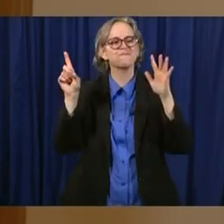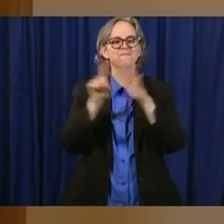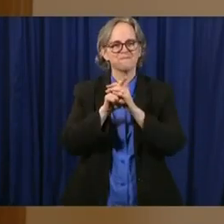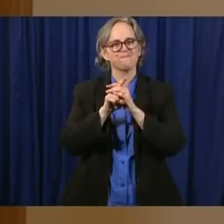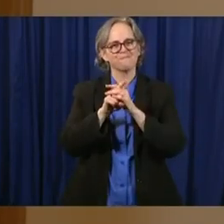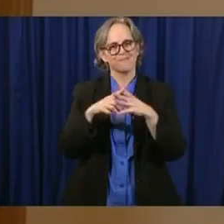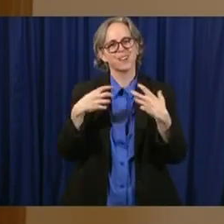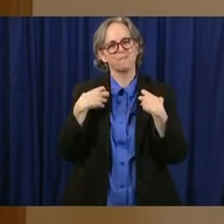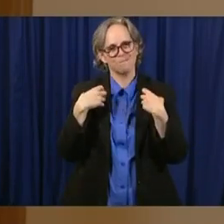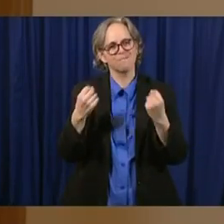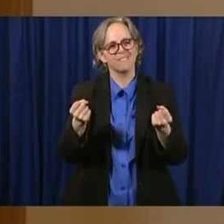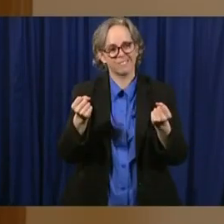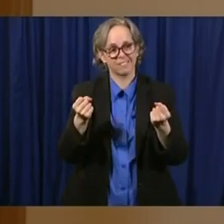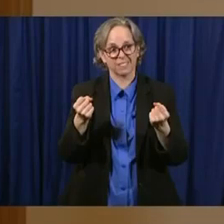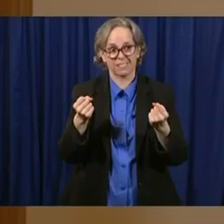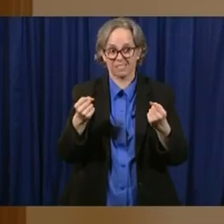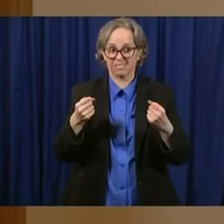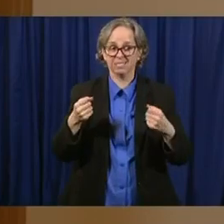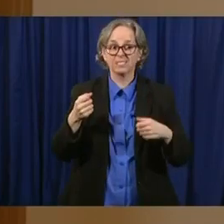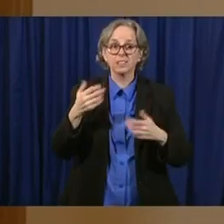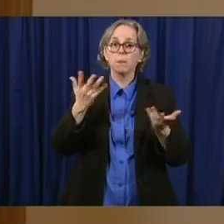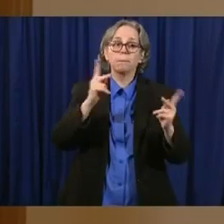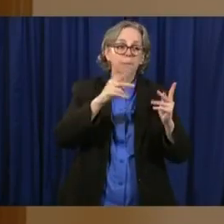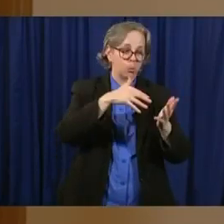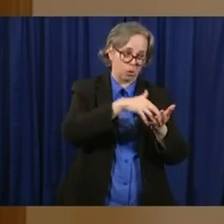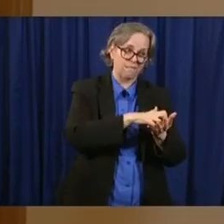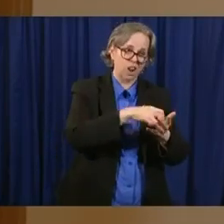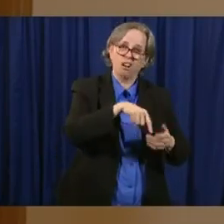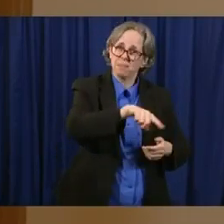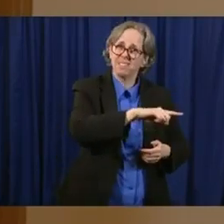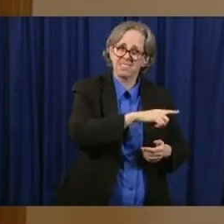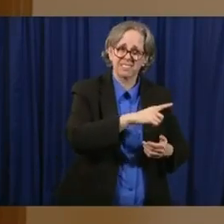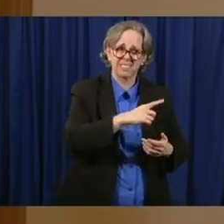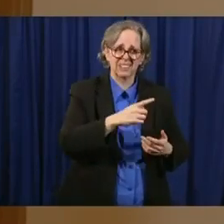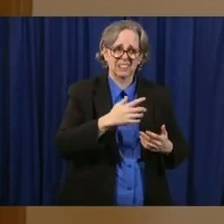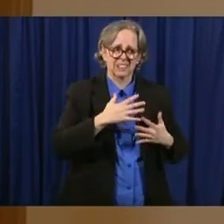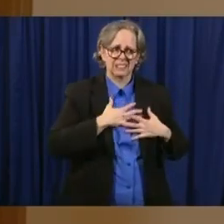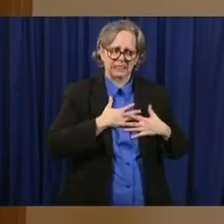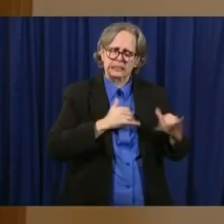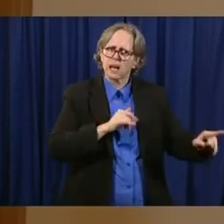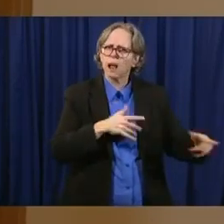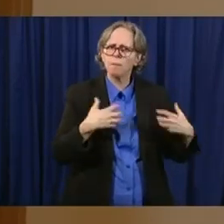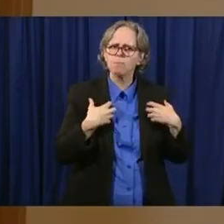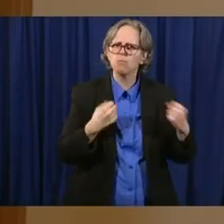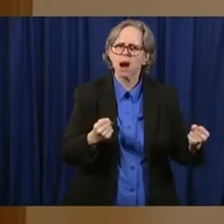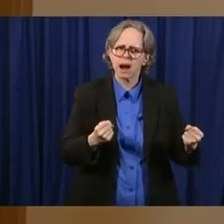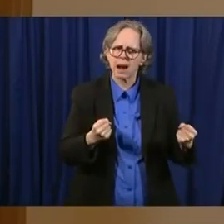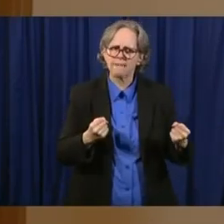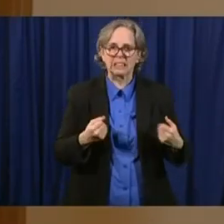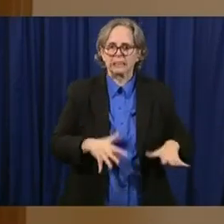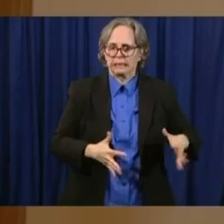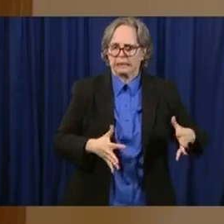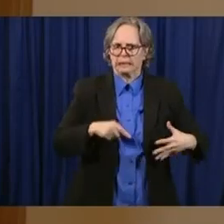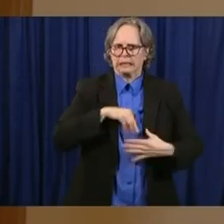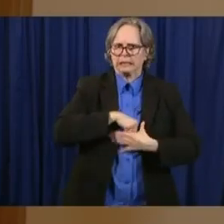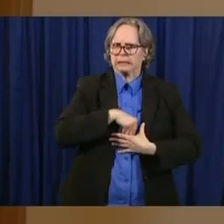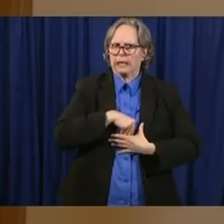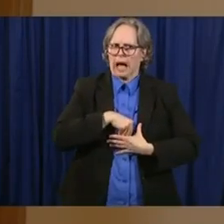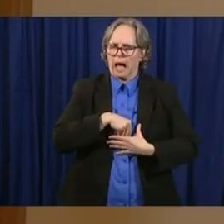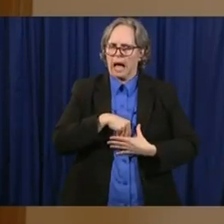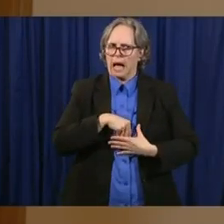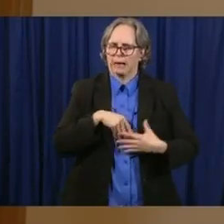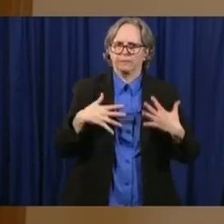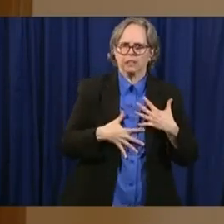being brave in the face of things that make us afraid and anxious and vulnerable. So David Brooks